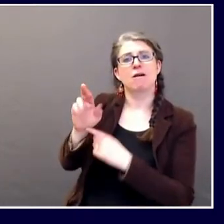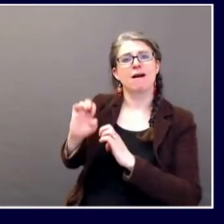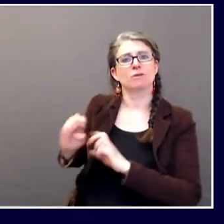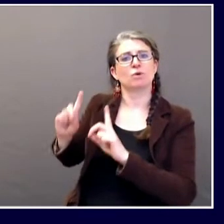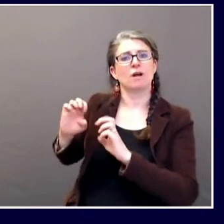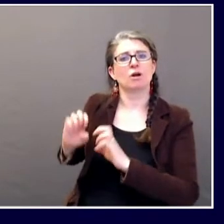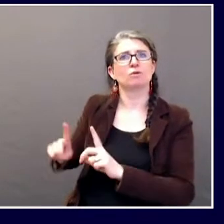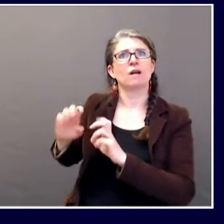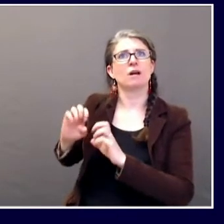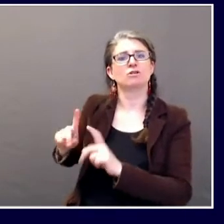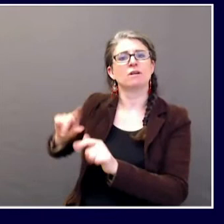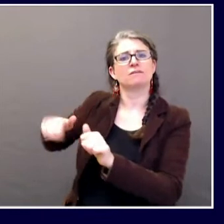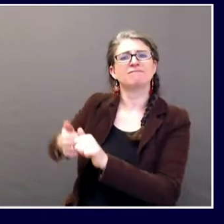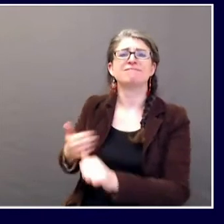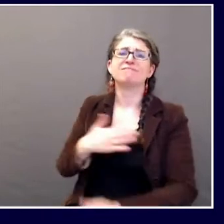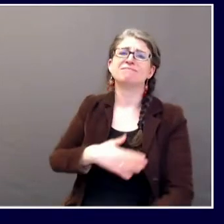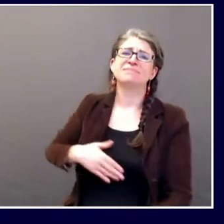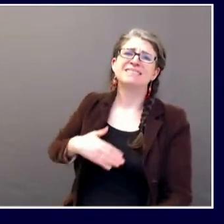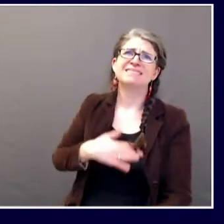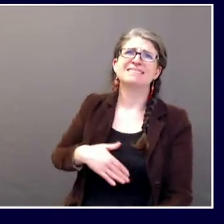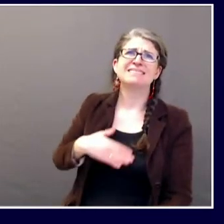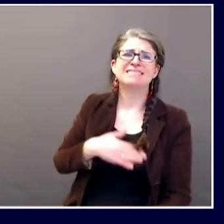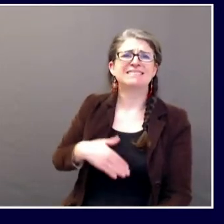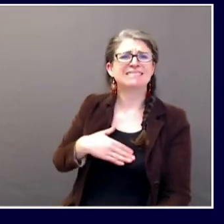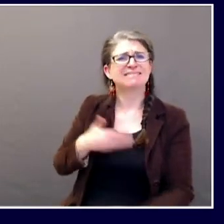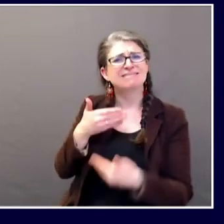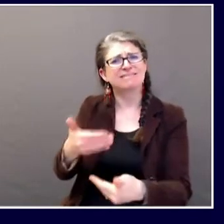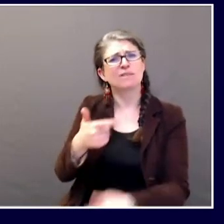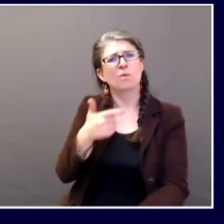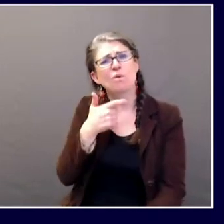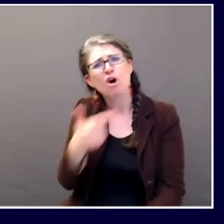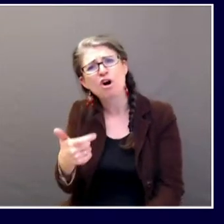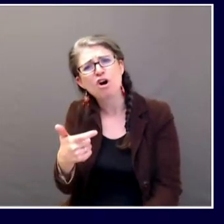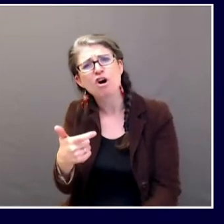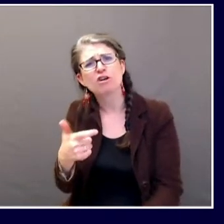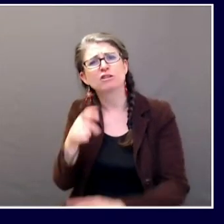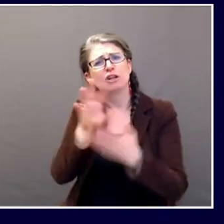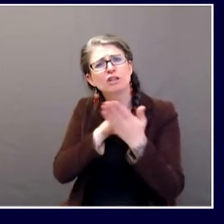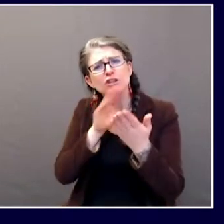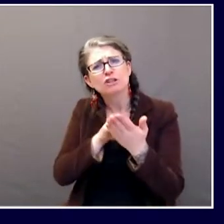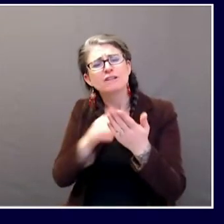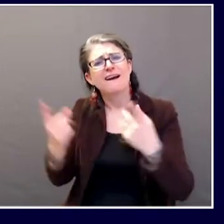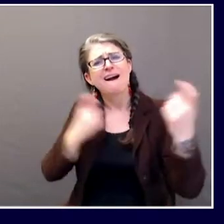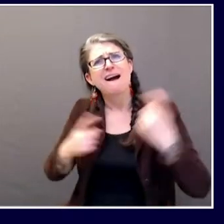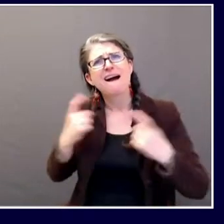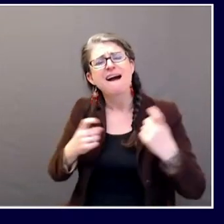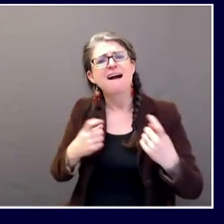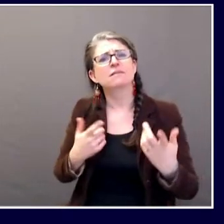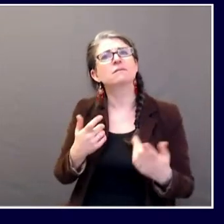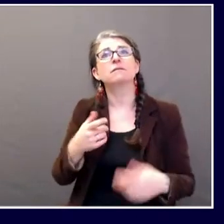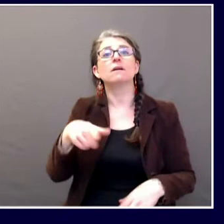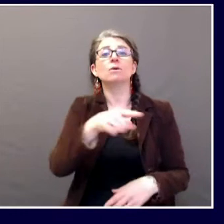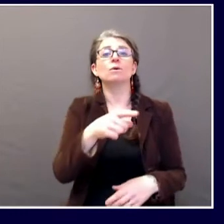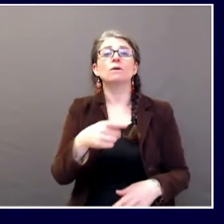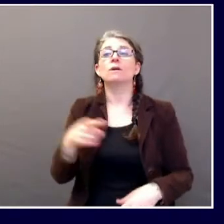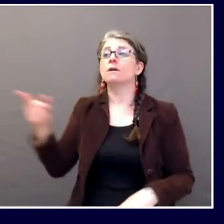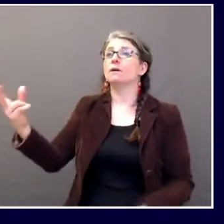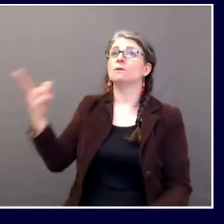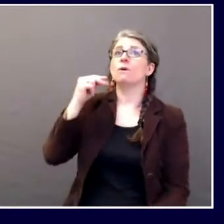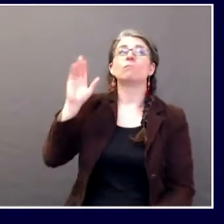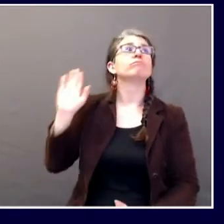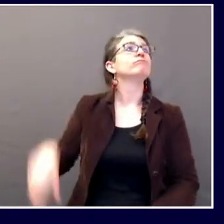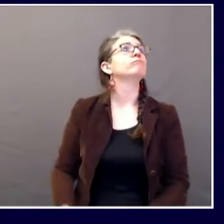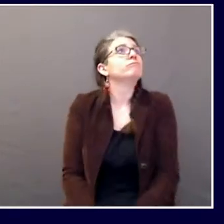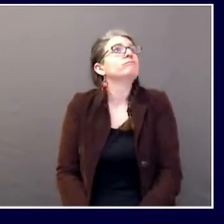as in Maine, a really high percentage of the deaths that we've seen, sadly, have been associated with long-term care facilities.